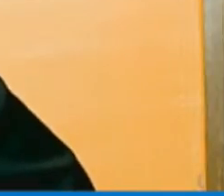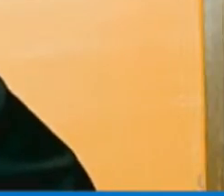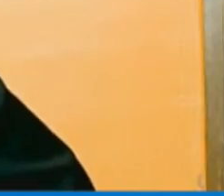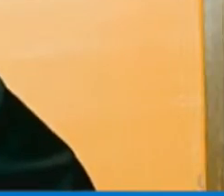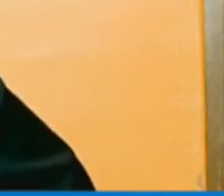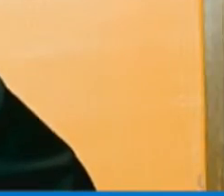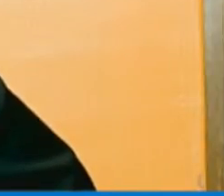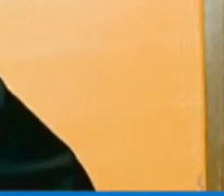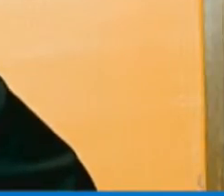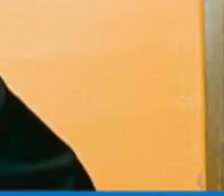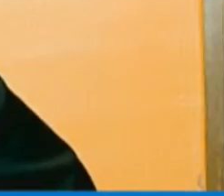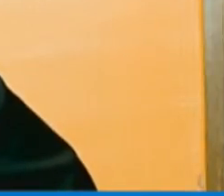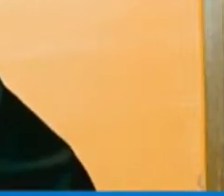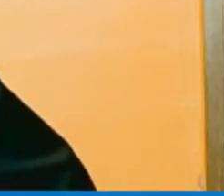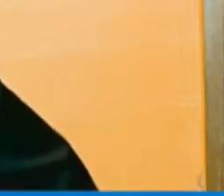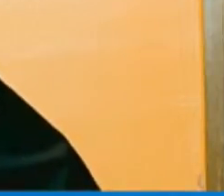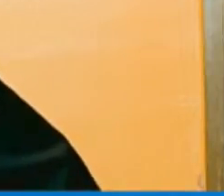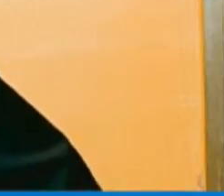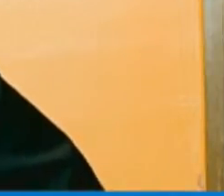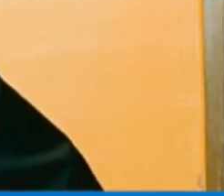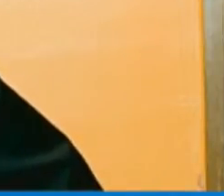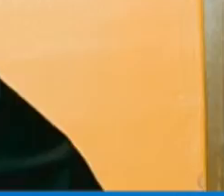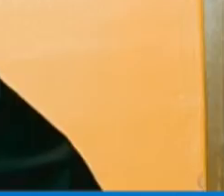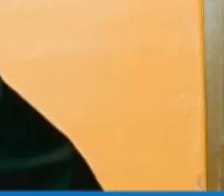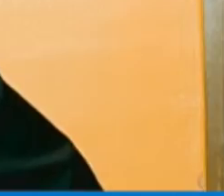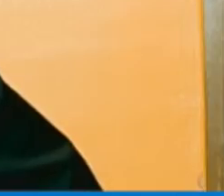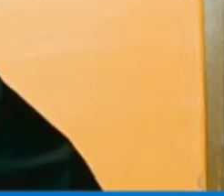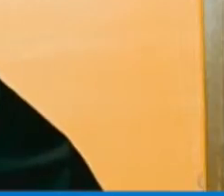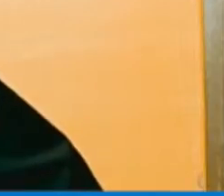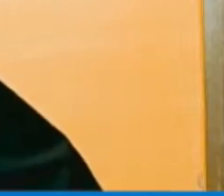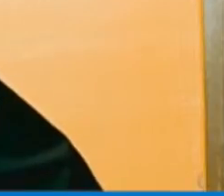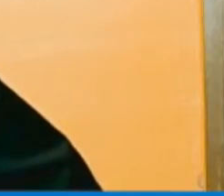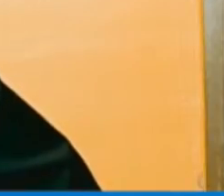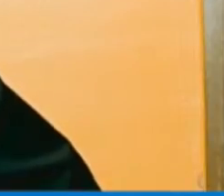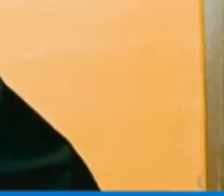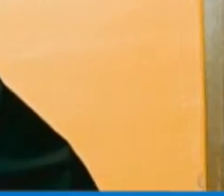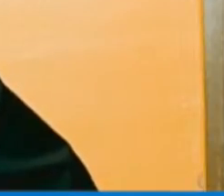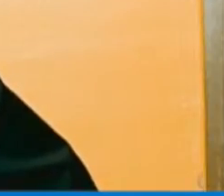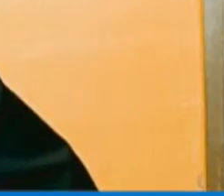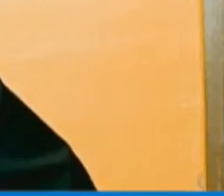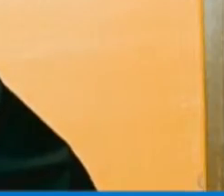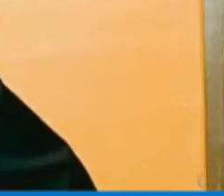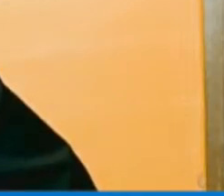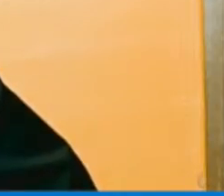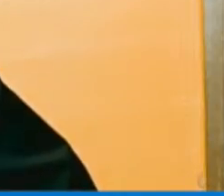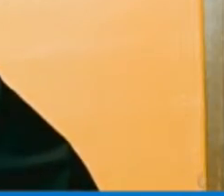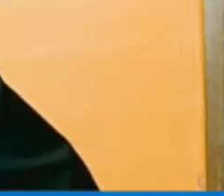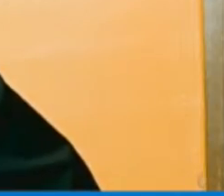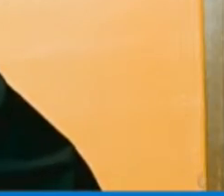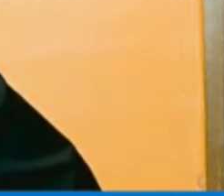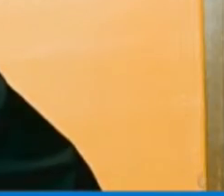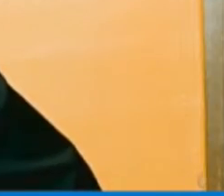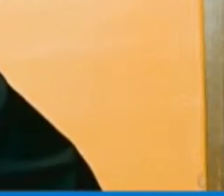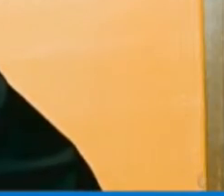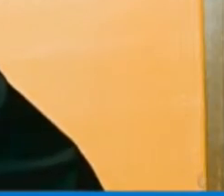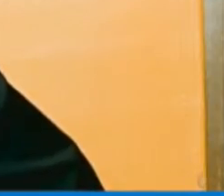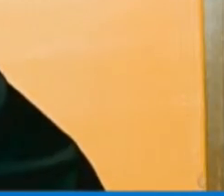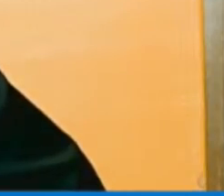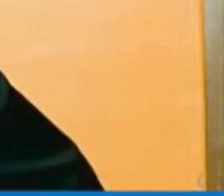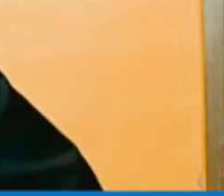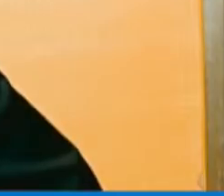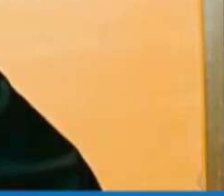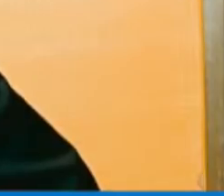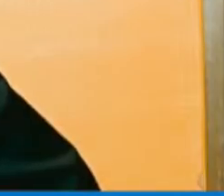can, because it's really for a short time. SMEs actually don't require handouts. What they require is access to